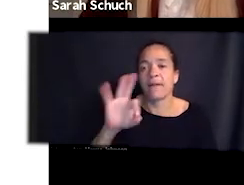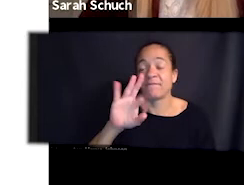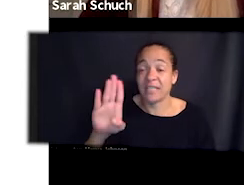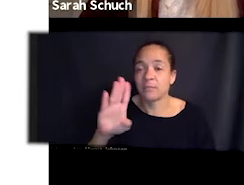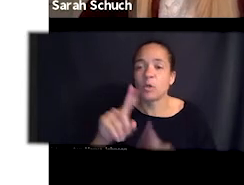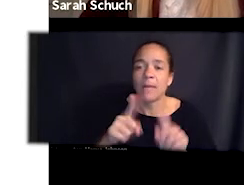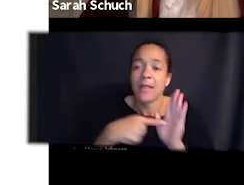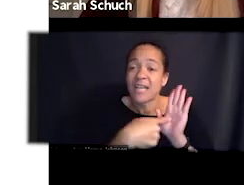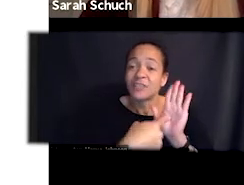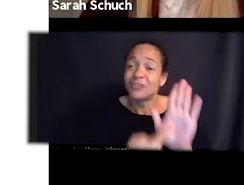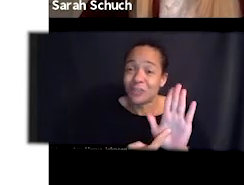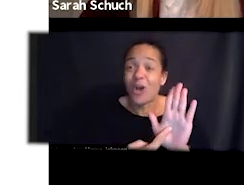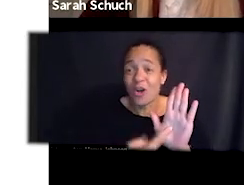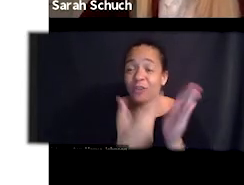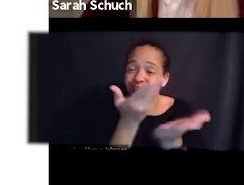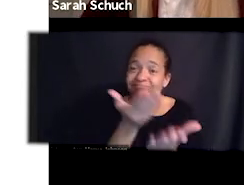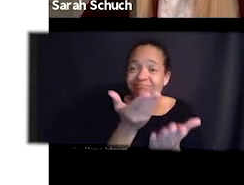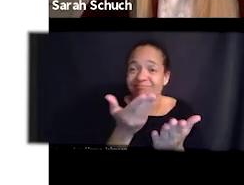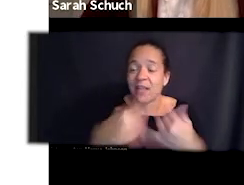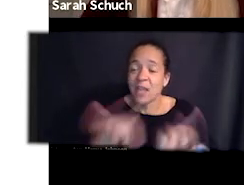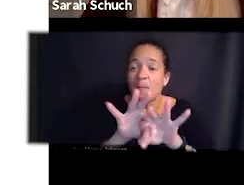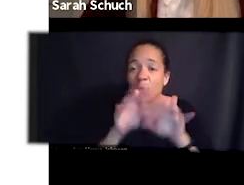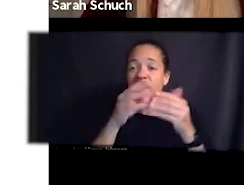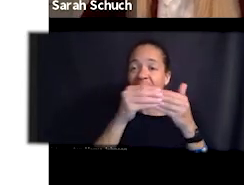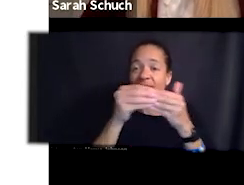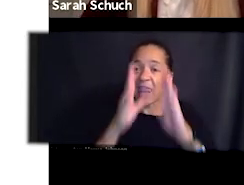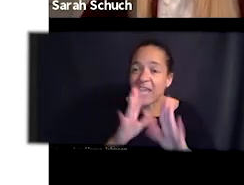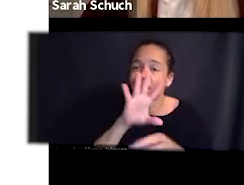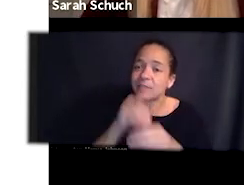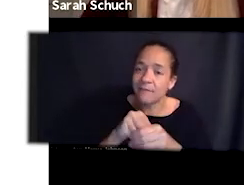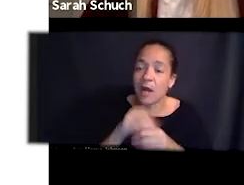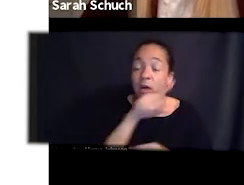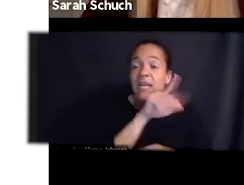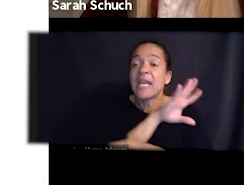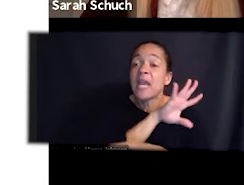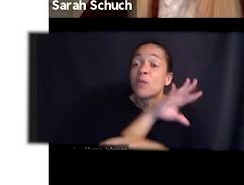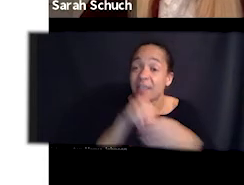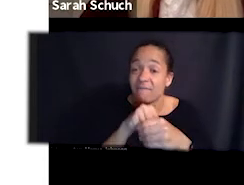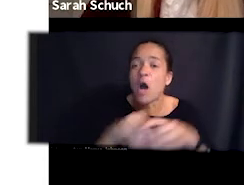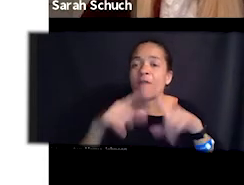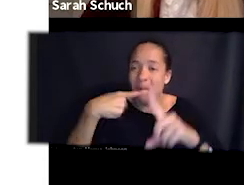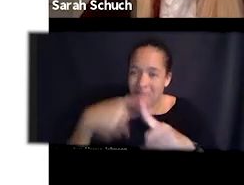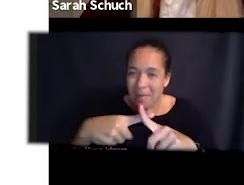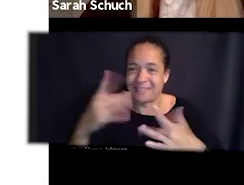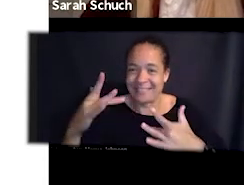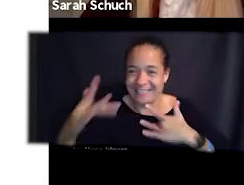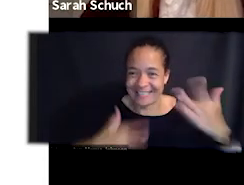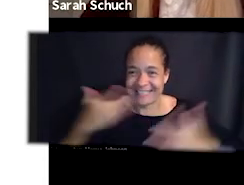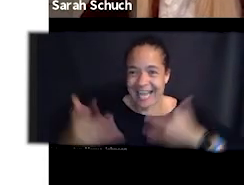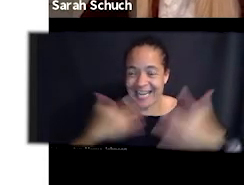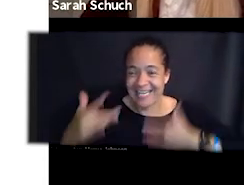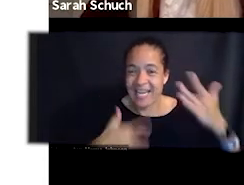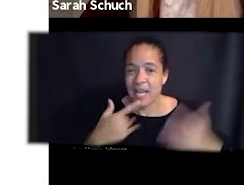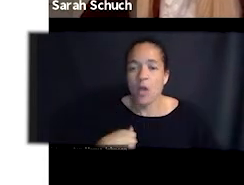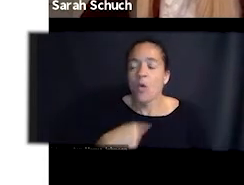the importance of having leadership involved. And he wasn't just involved, he was excited about it. And we didn't actually fully realize,